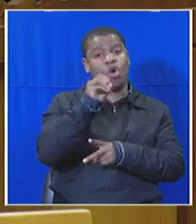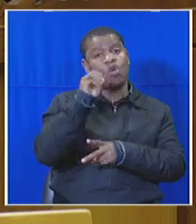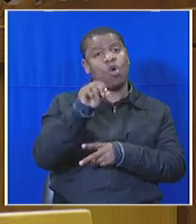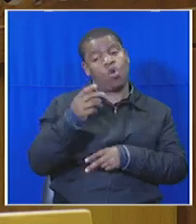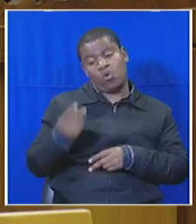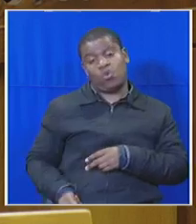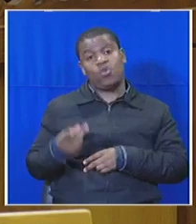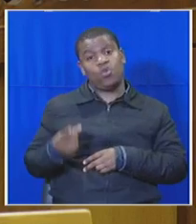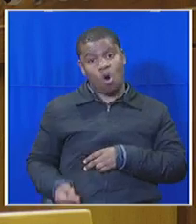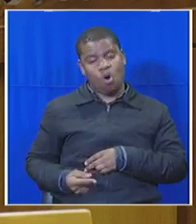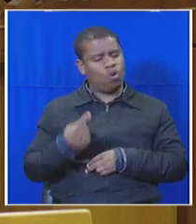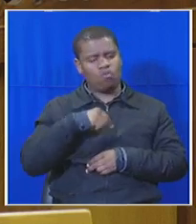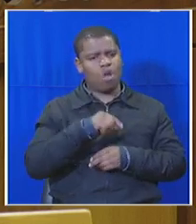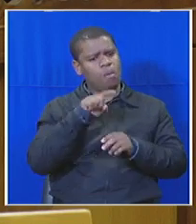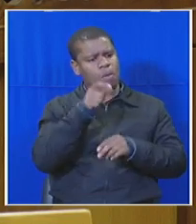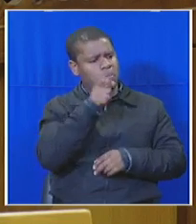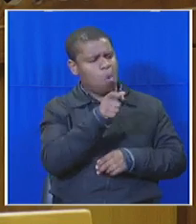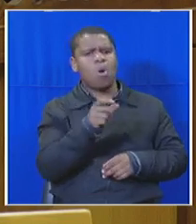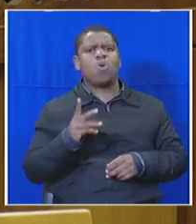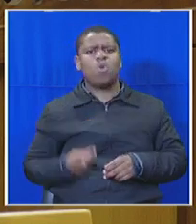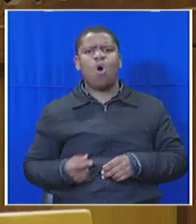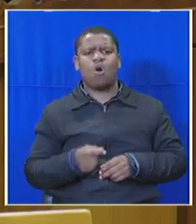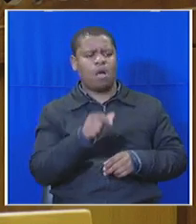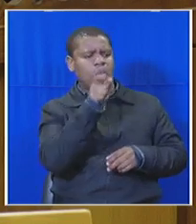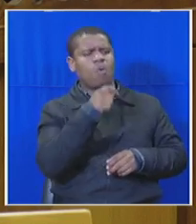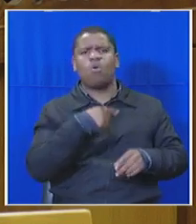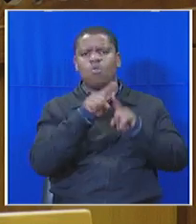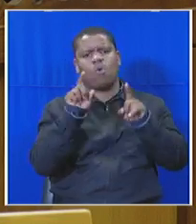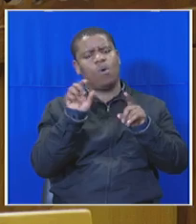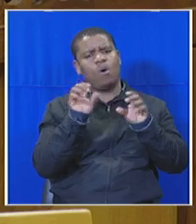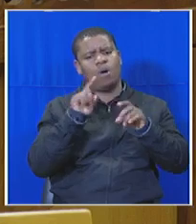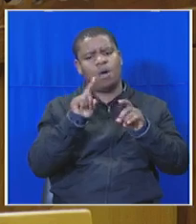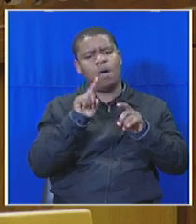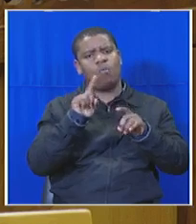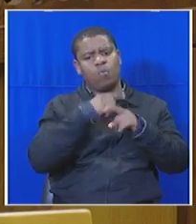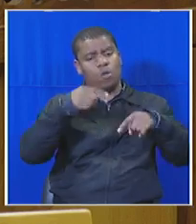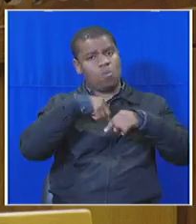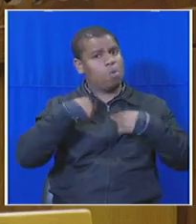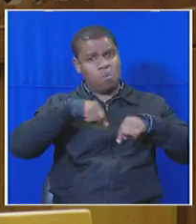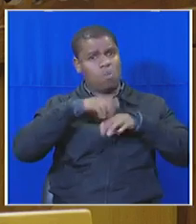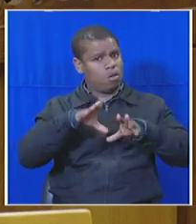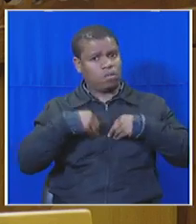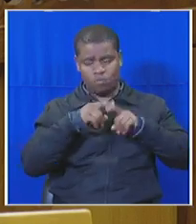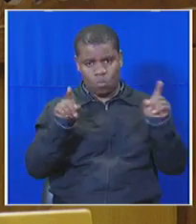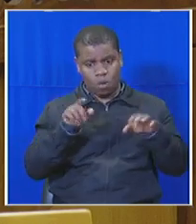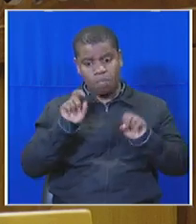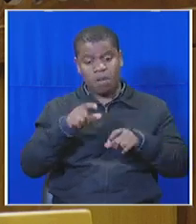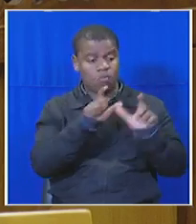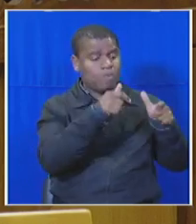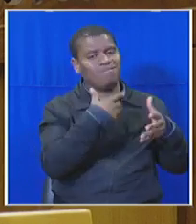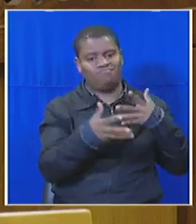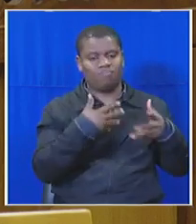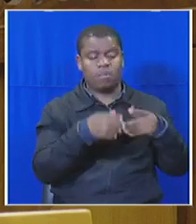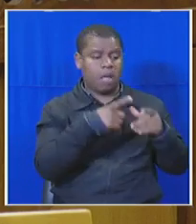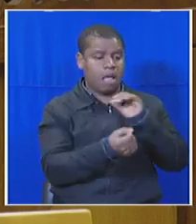people must attend committees so that whatever utterances they make here are informed by what actually happens in committees. Let us go back